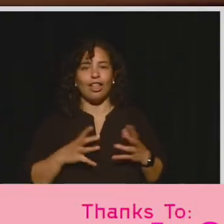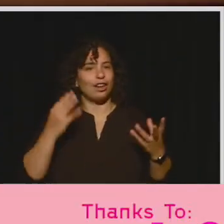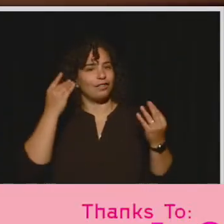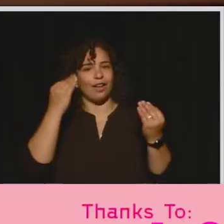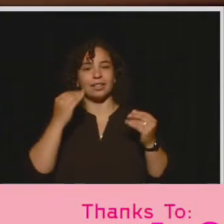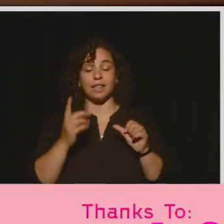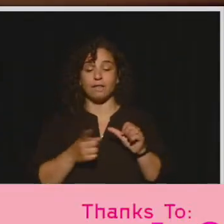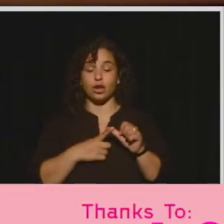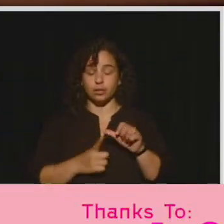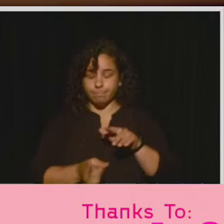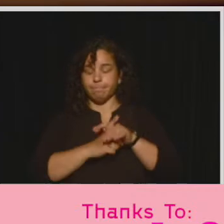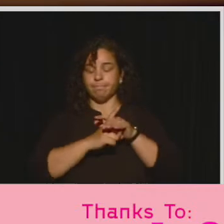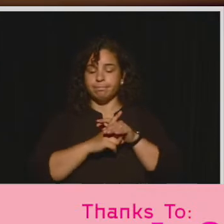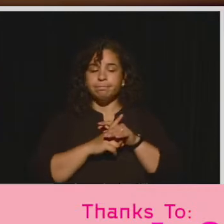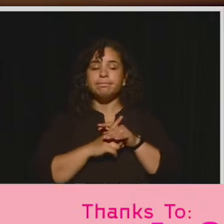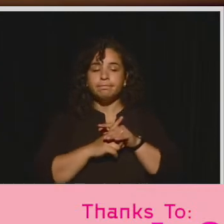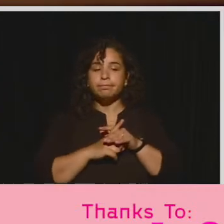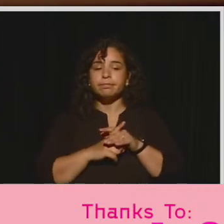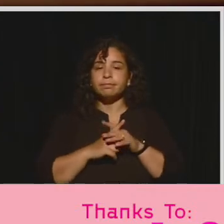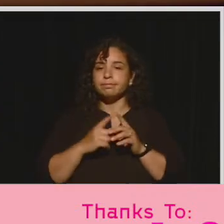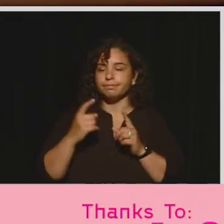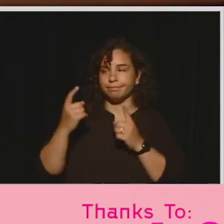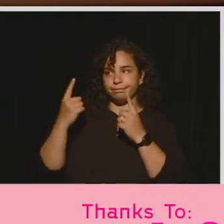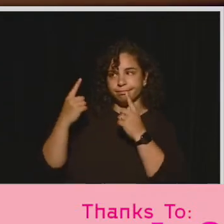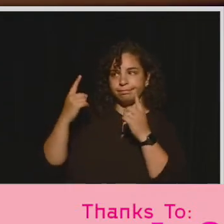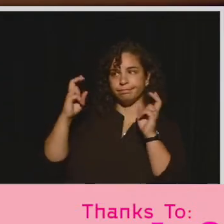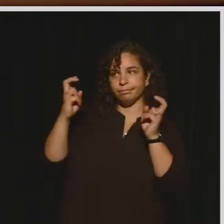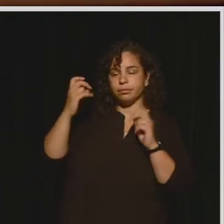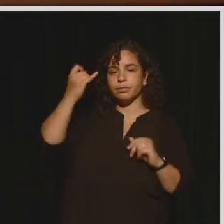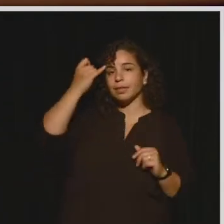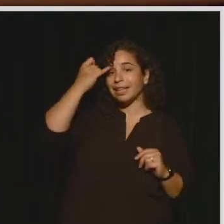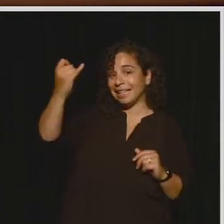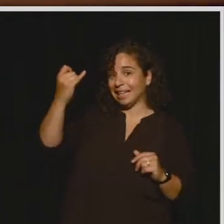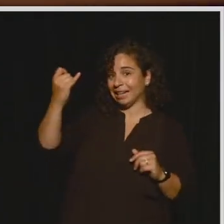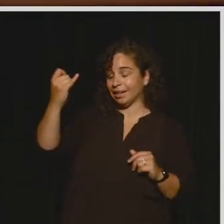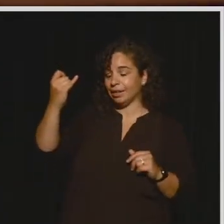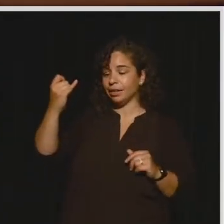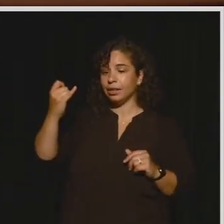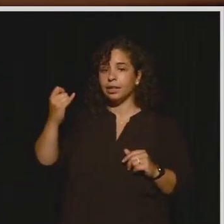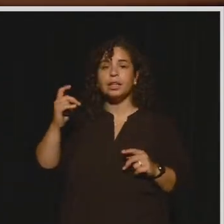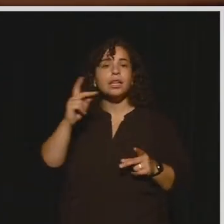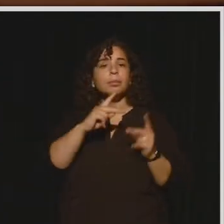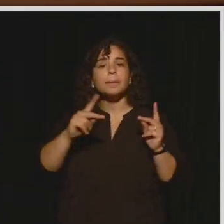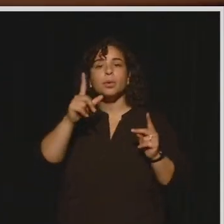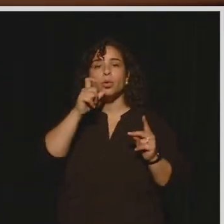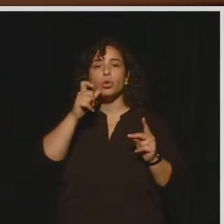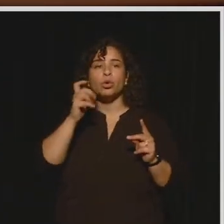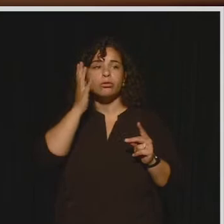that comes up is that the idea that people who are racialized